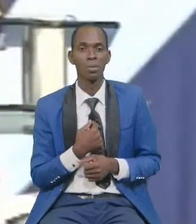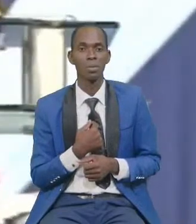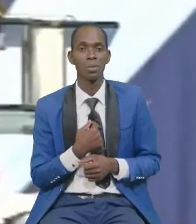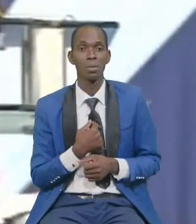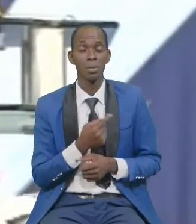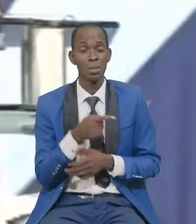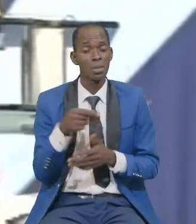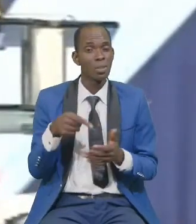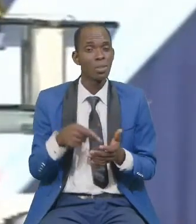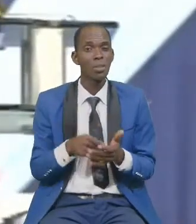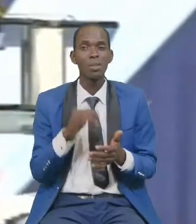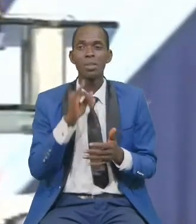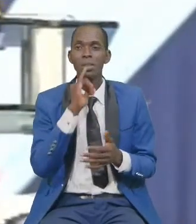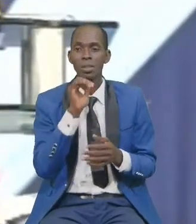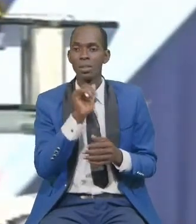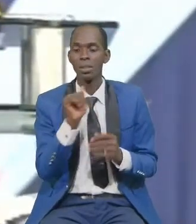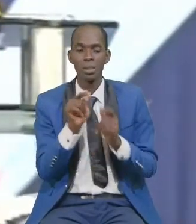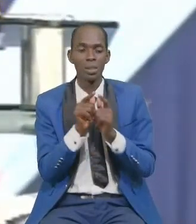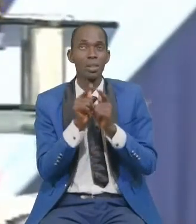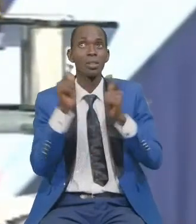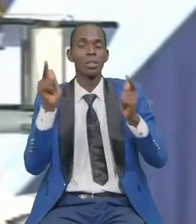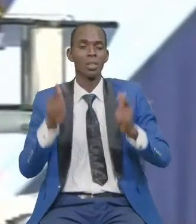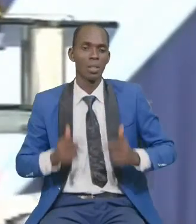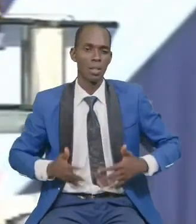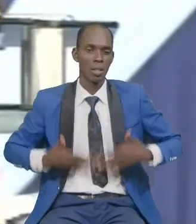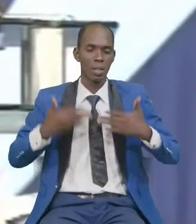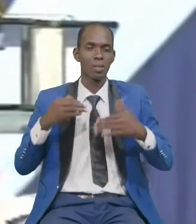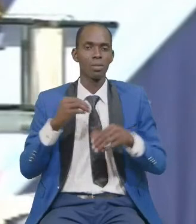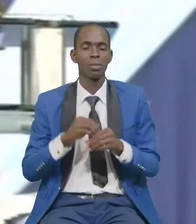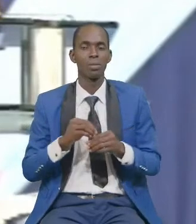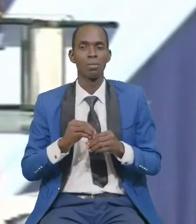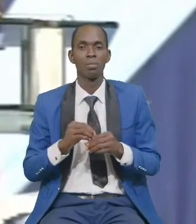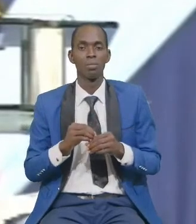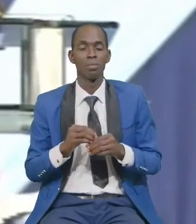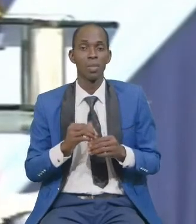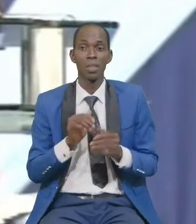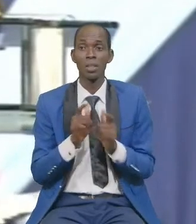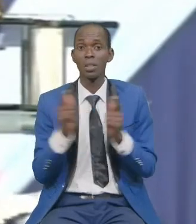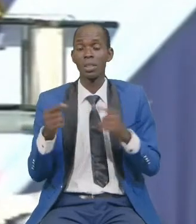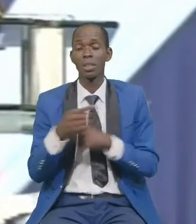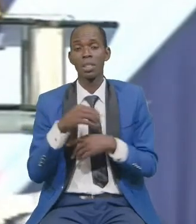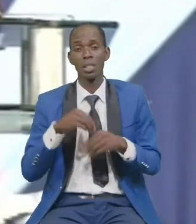There's a great day in our life here.